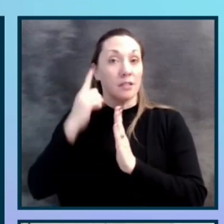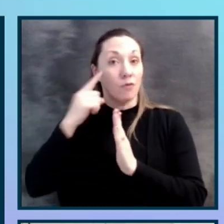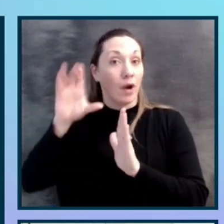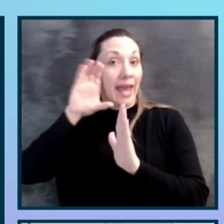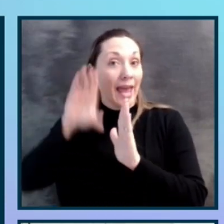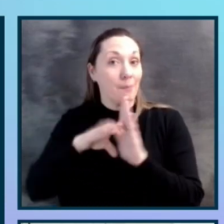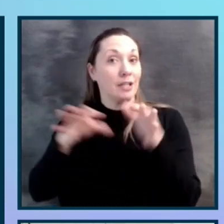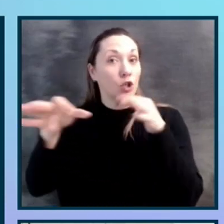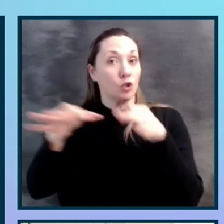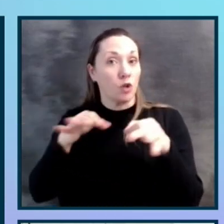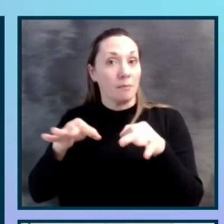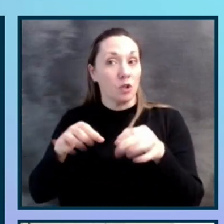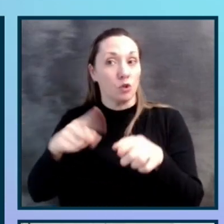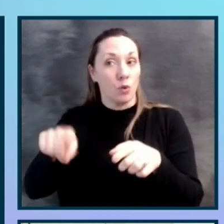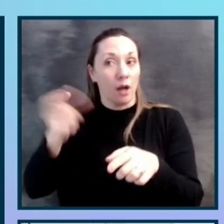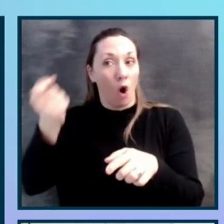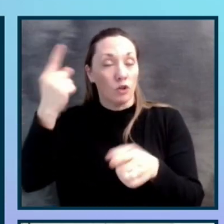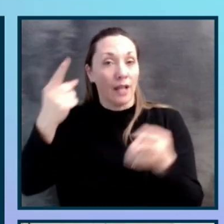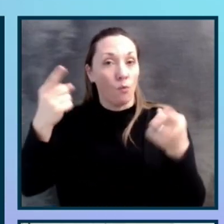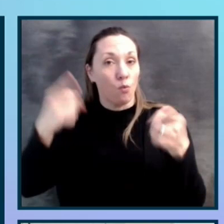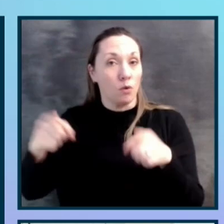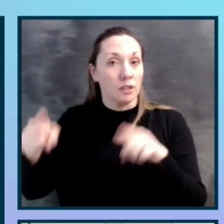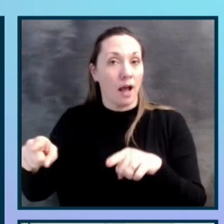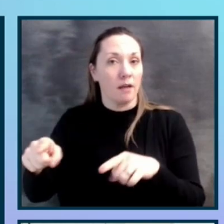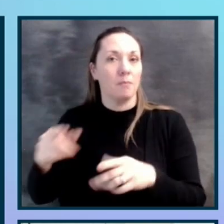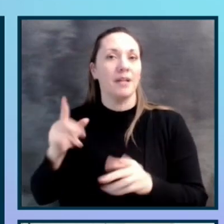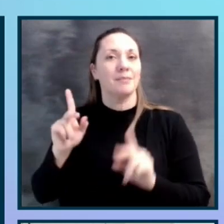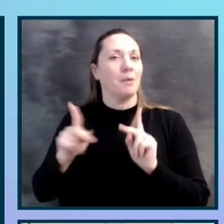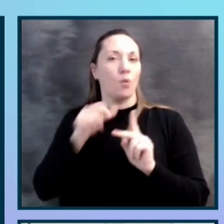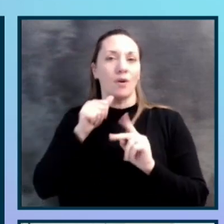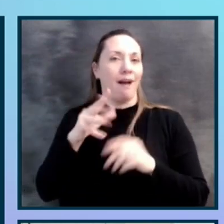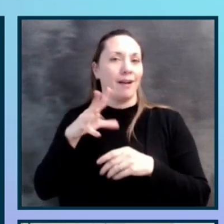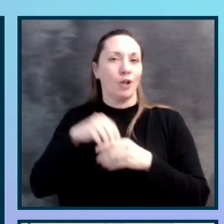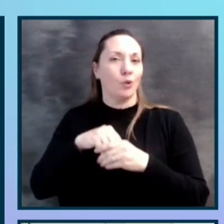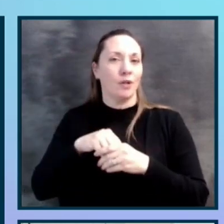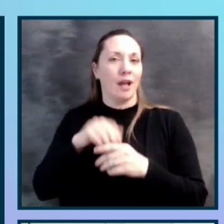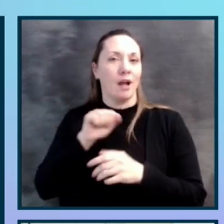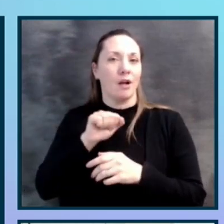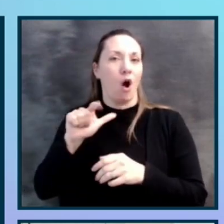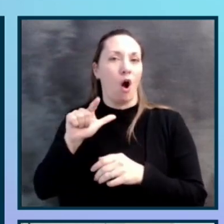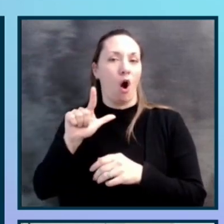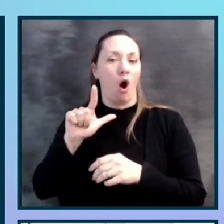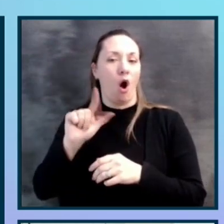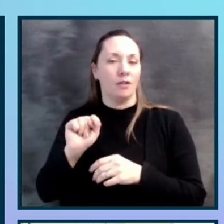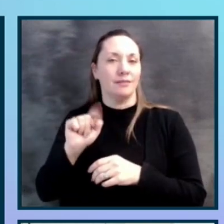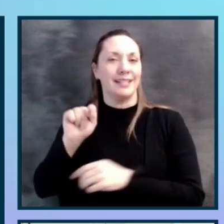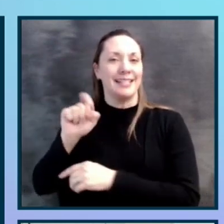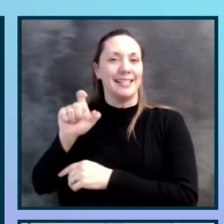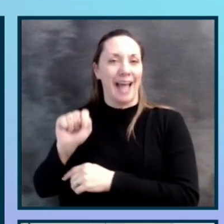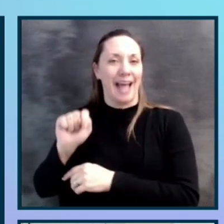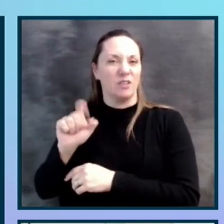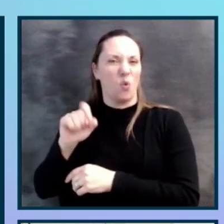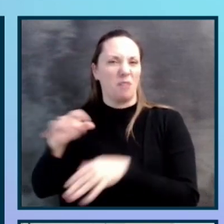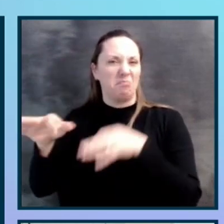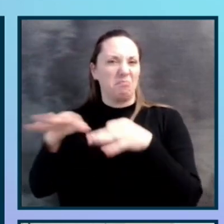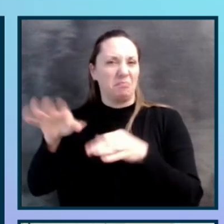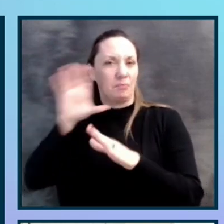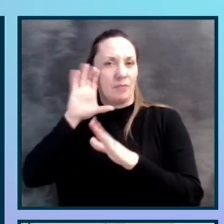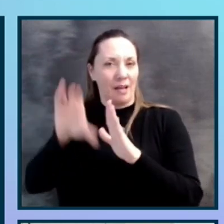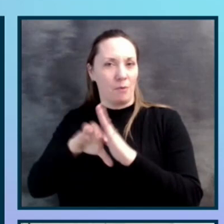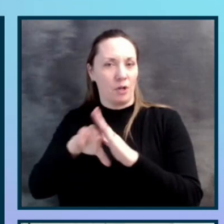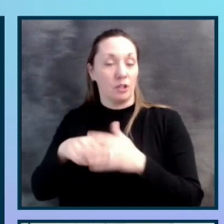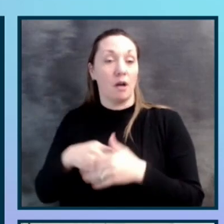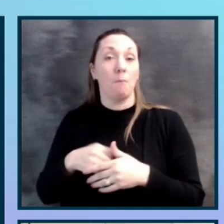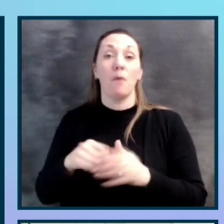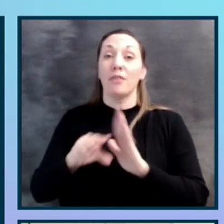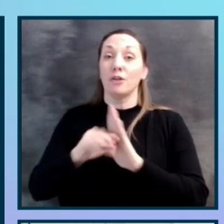to understand what was going on, because people weren't including alt text or image descriptions. And there's a screenshot on